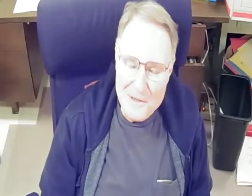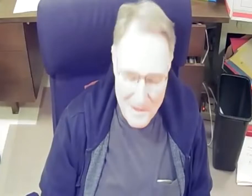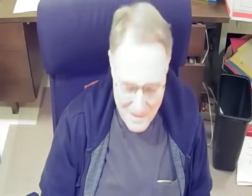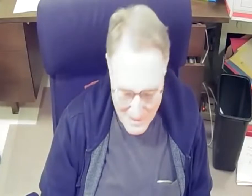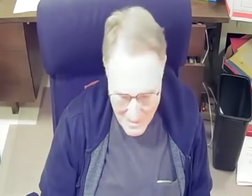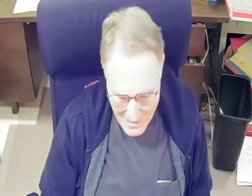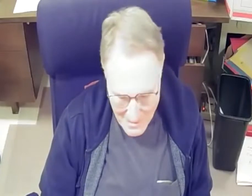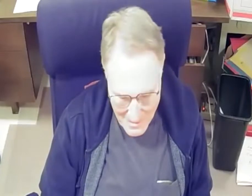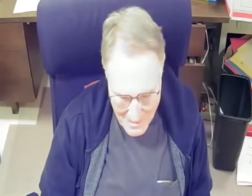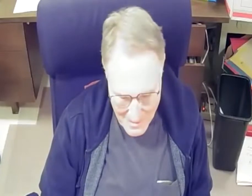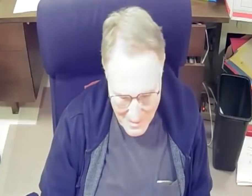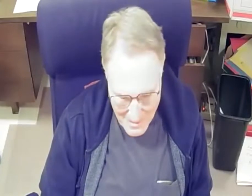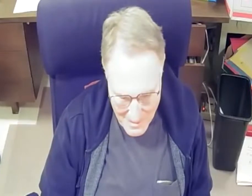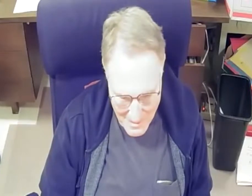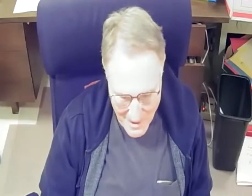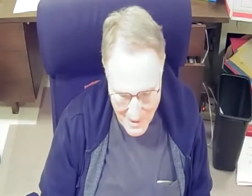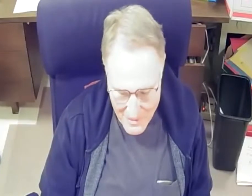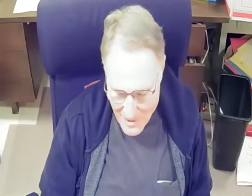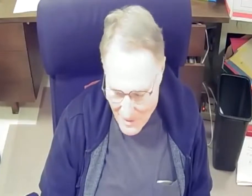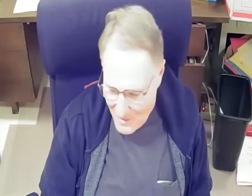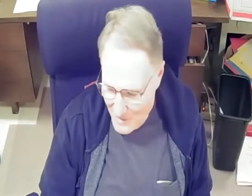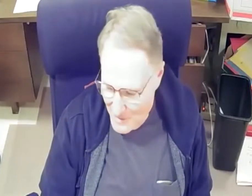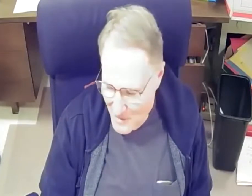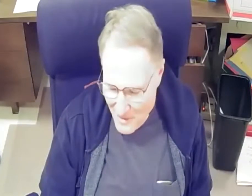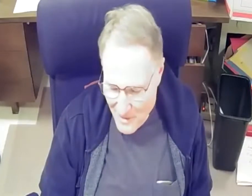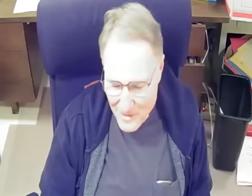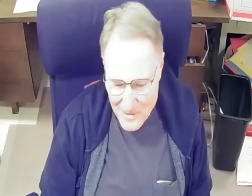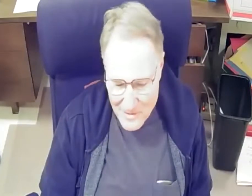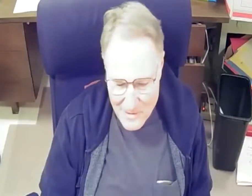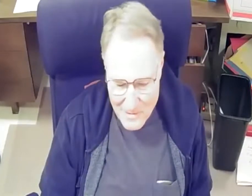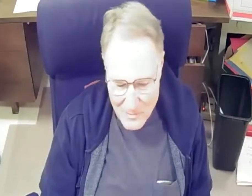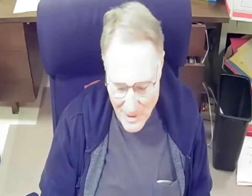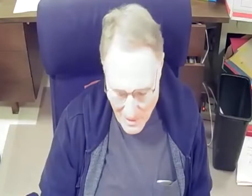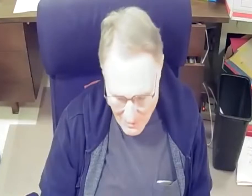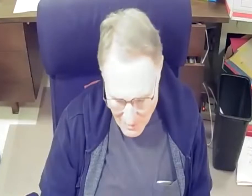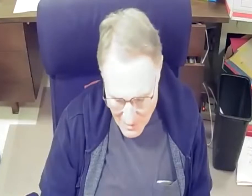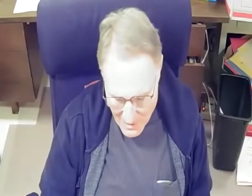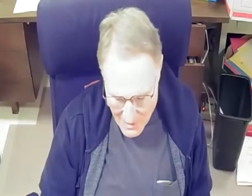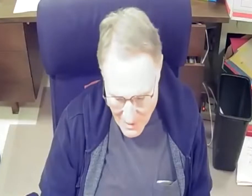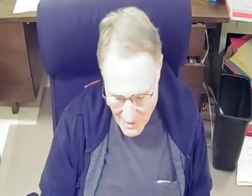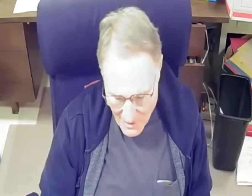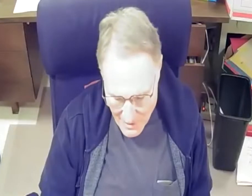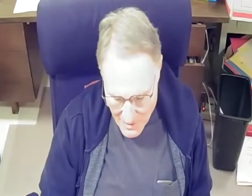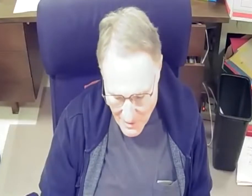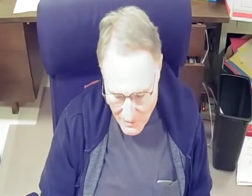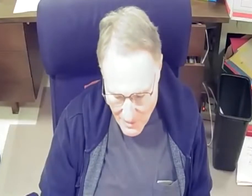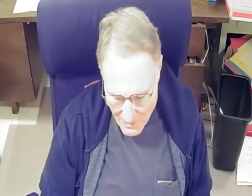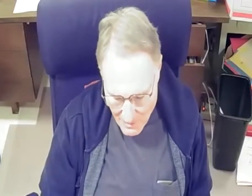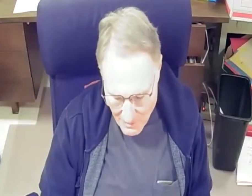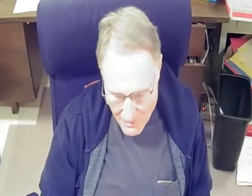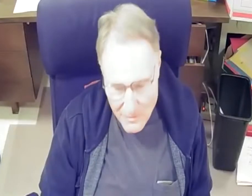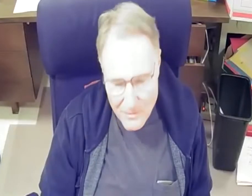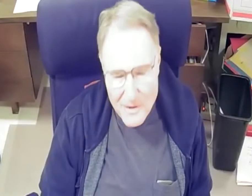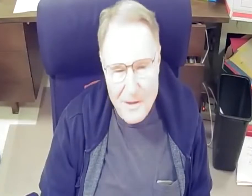I was in Catherine Harrington's, Chair Harrington's breakout room, and she said she had